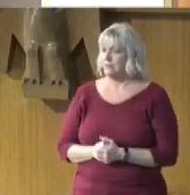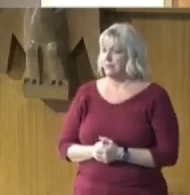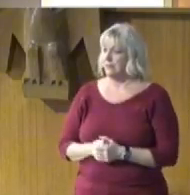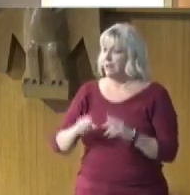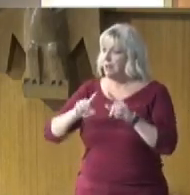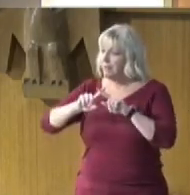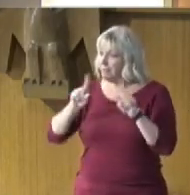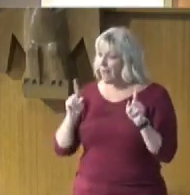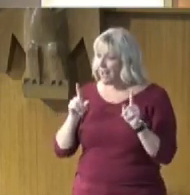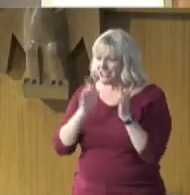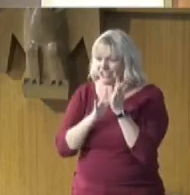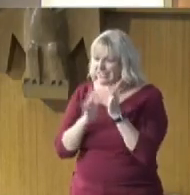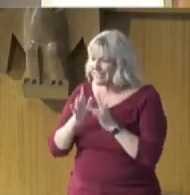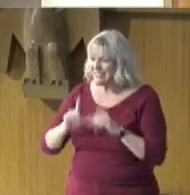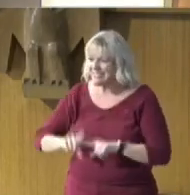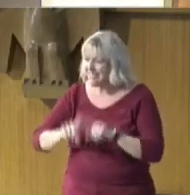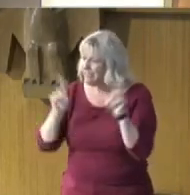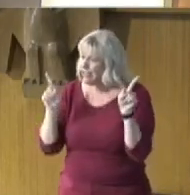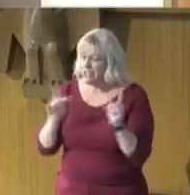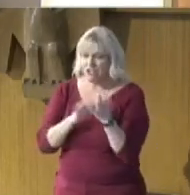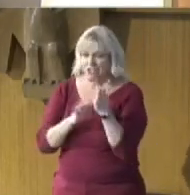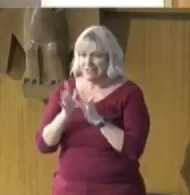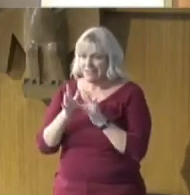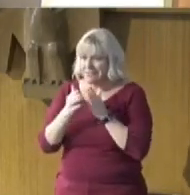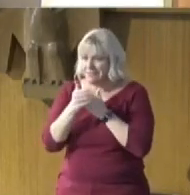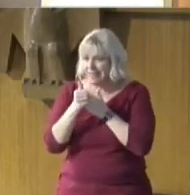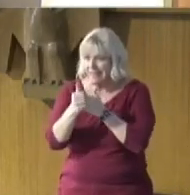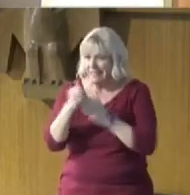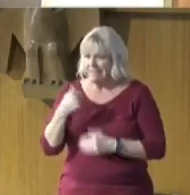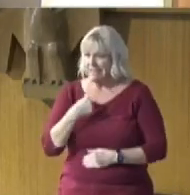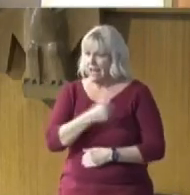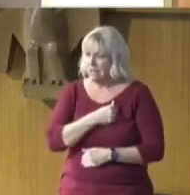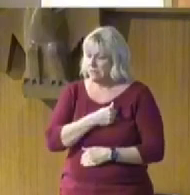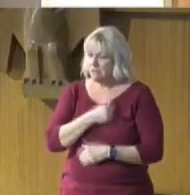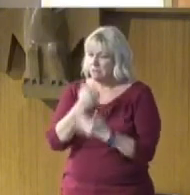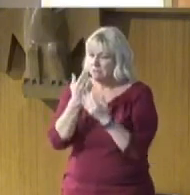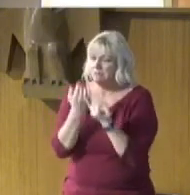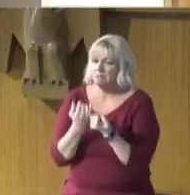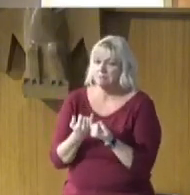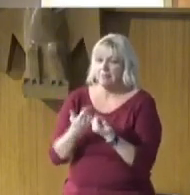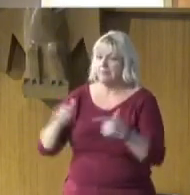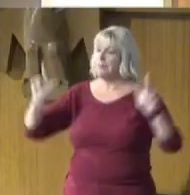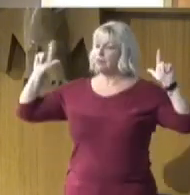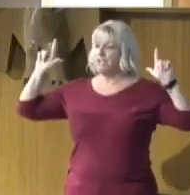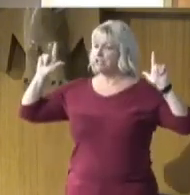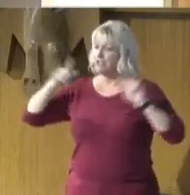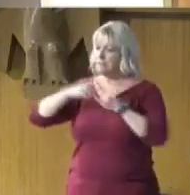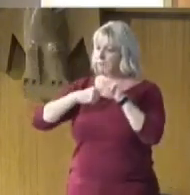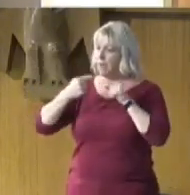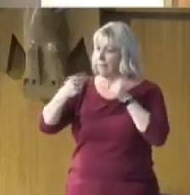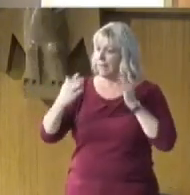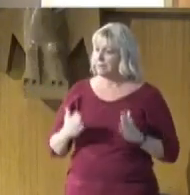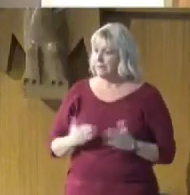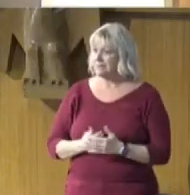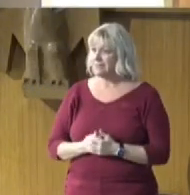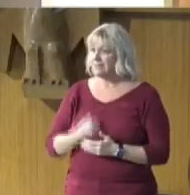Meanwhile, the way of Jesus leads us into a path of liberation from our enemies. I believe that any group can lead